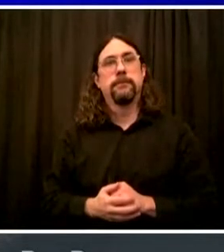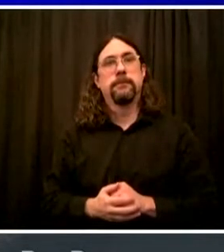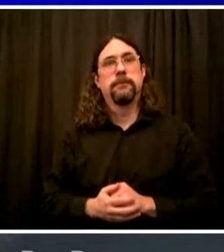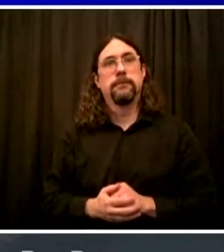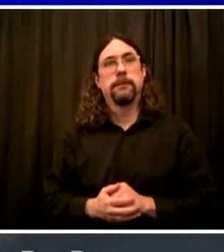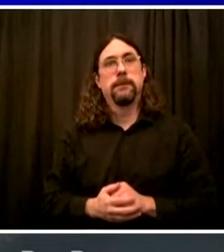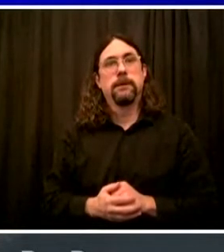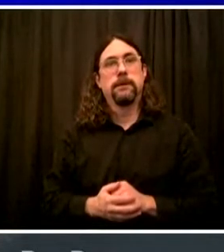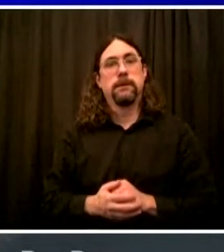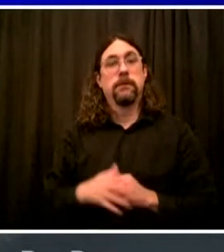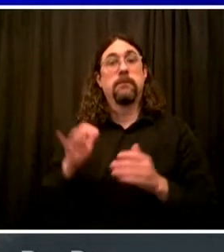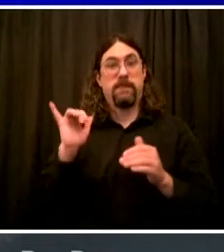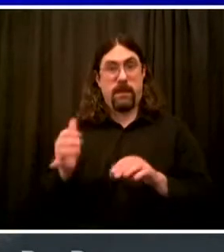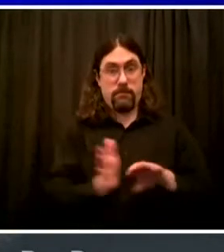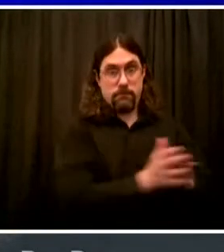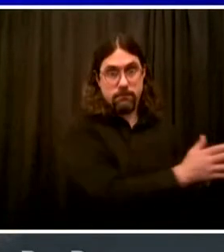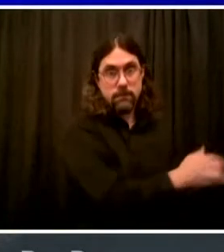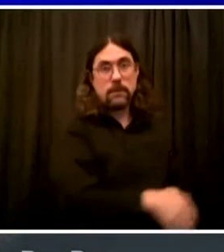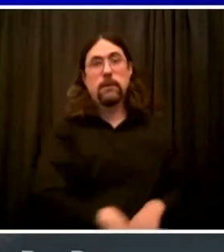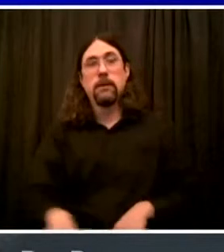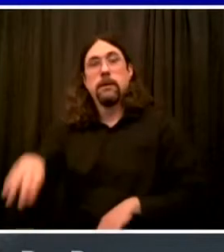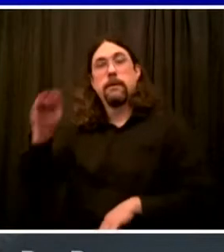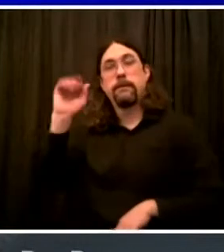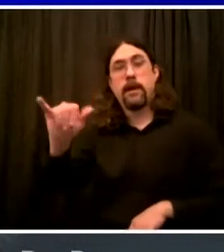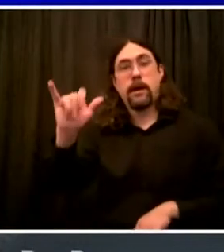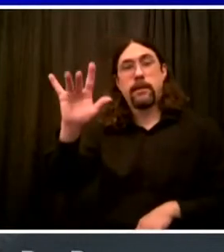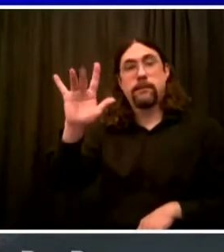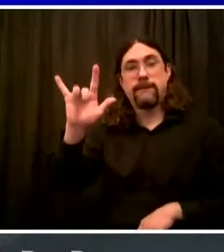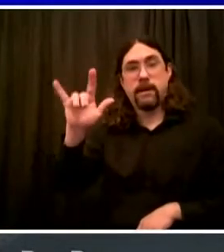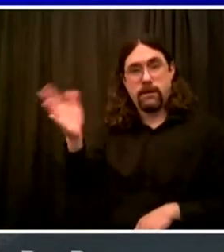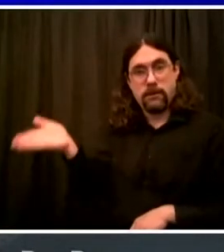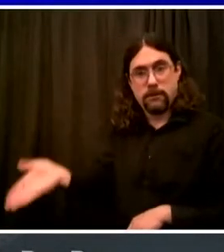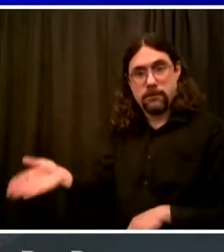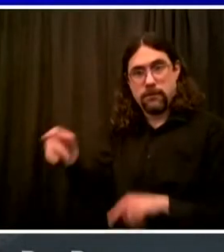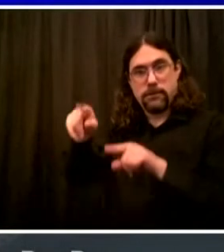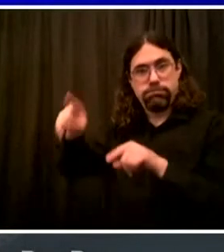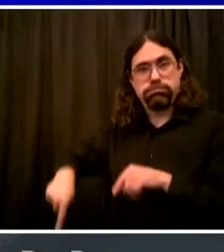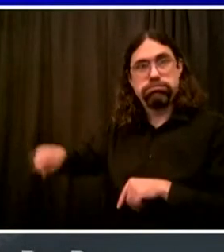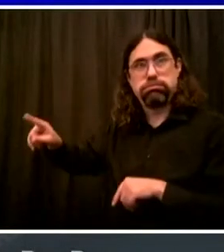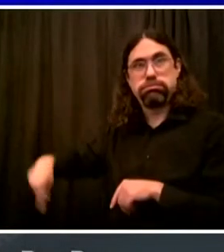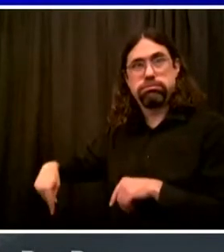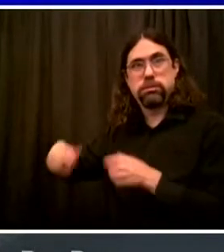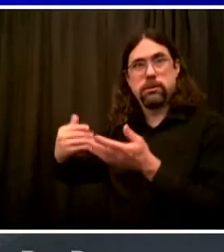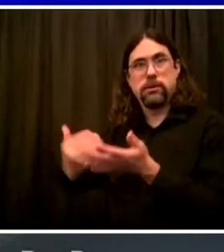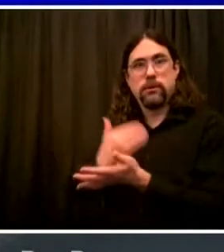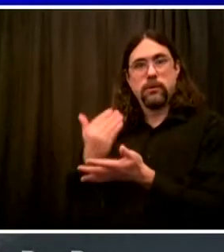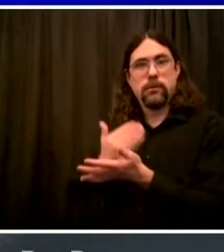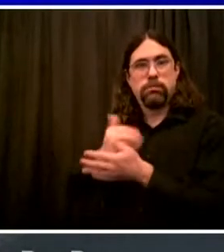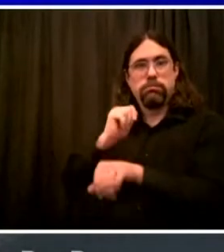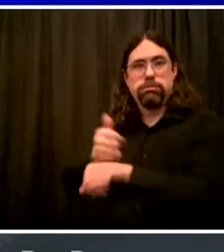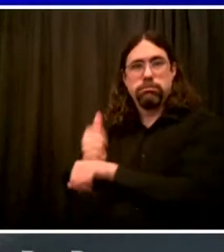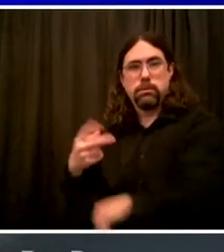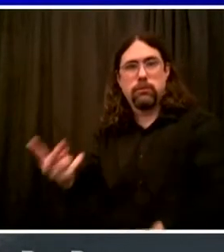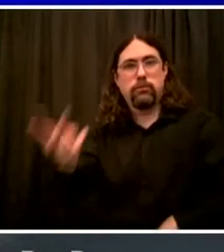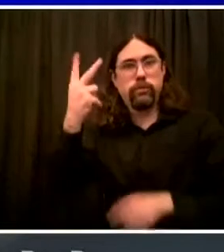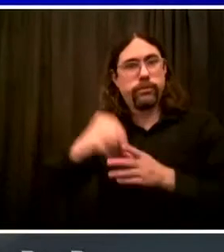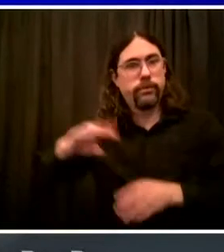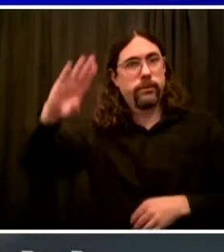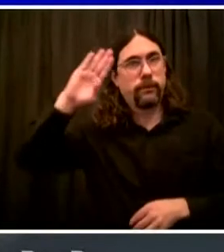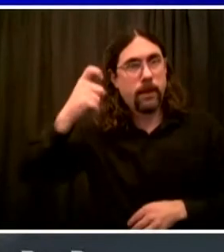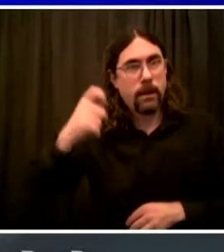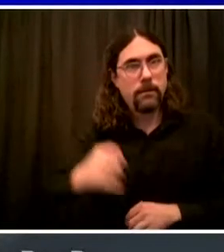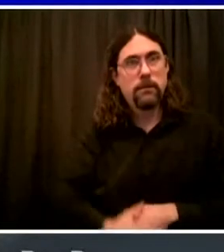2 sites in the Bronx, in Fordham Manor and Melrose, 3 sites in Brooklyn, Sunset Park, Bay Ridge, and Canarsie, a site in Manhattan